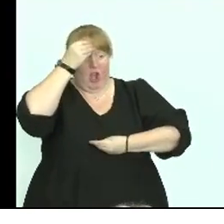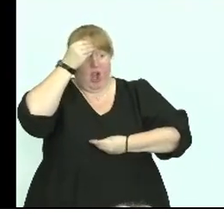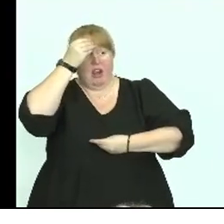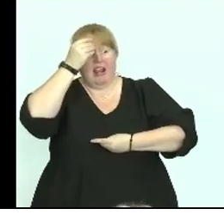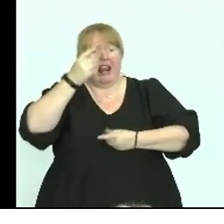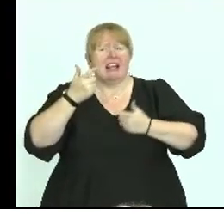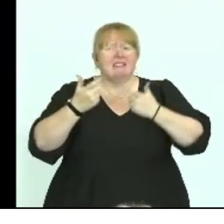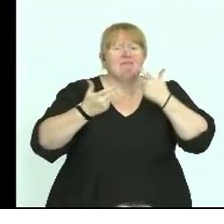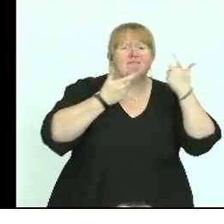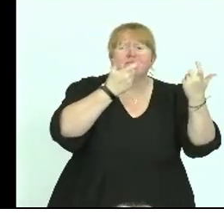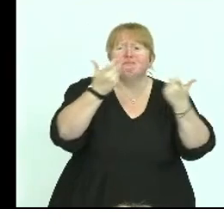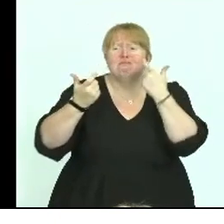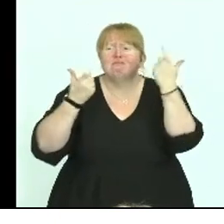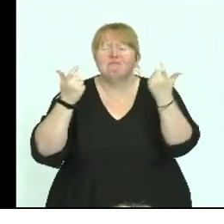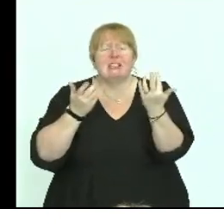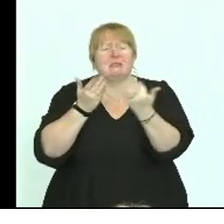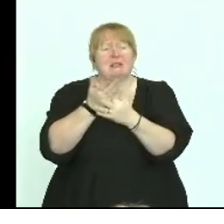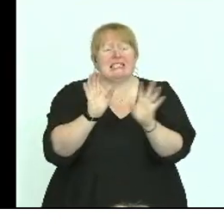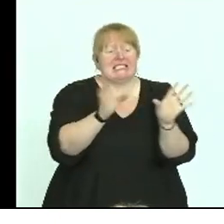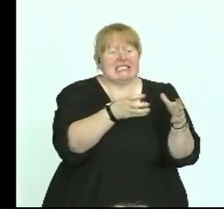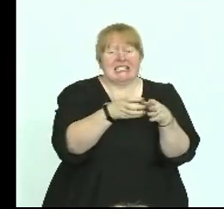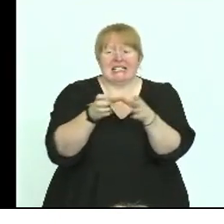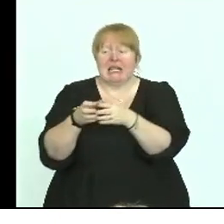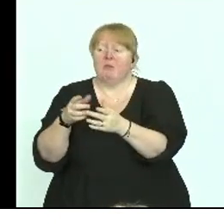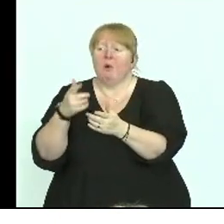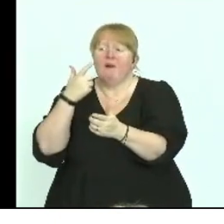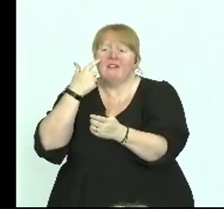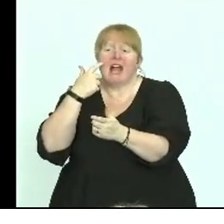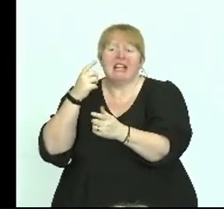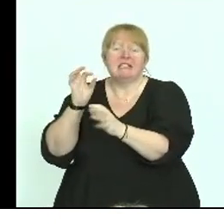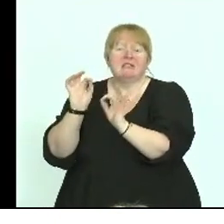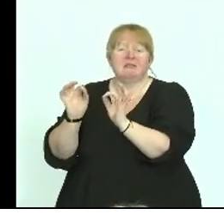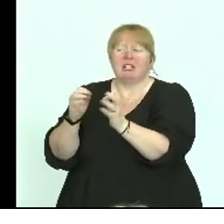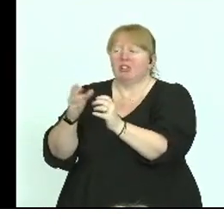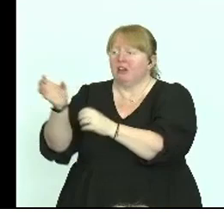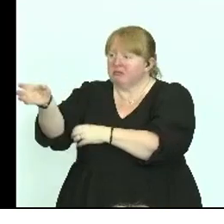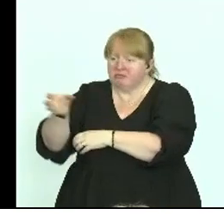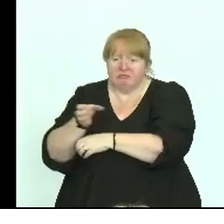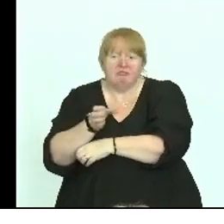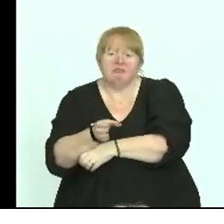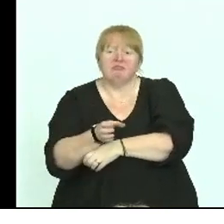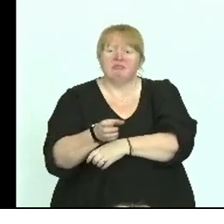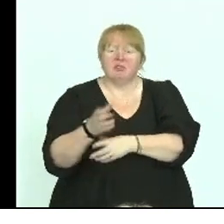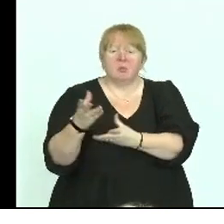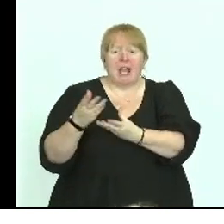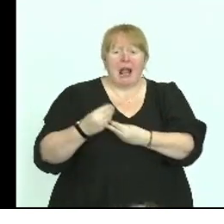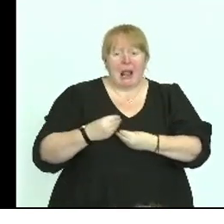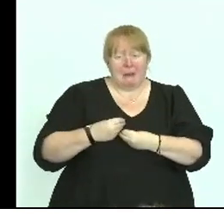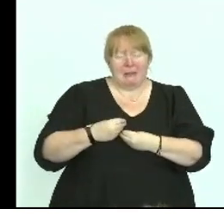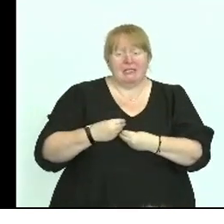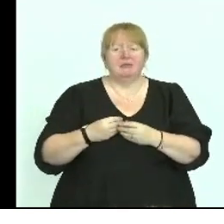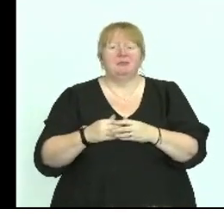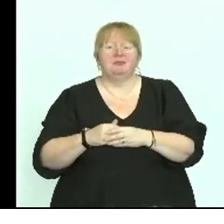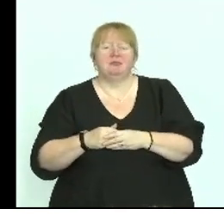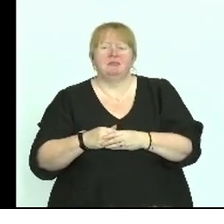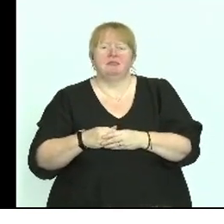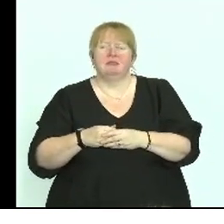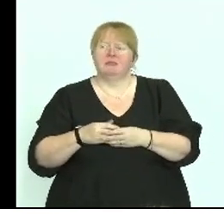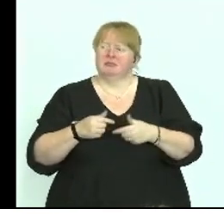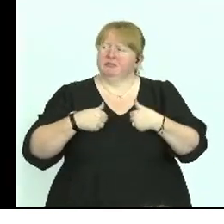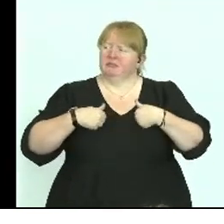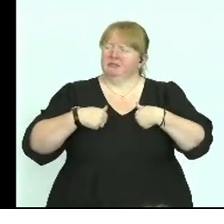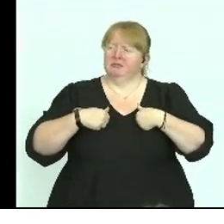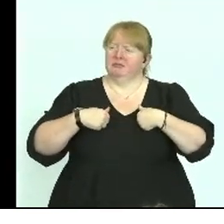let's go find the accessibility team or find others who can help us with that. And so for us, we really do this work